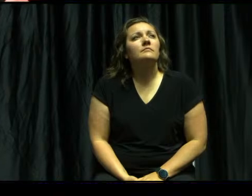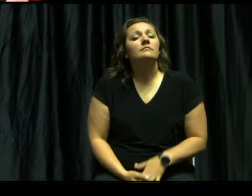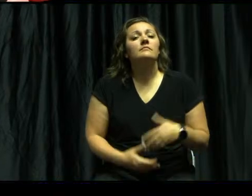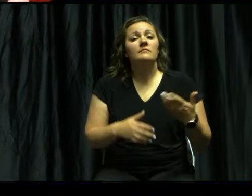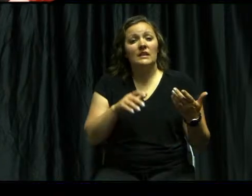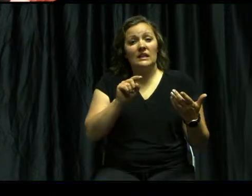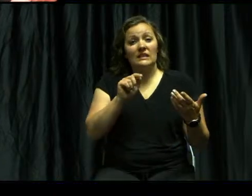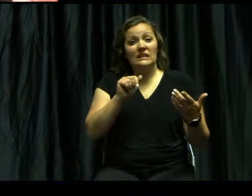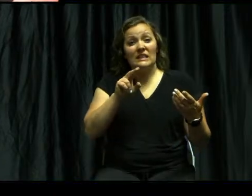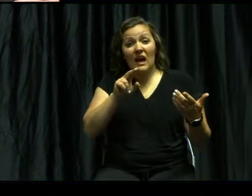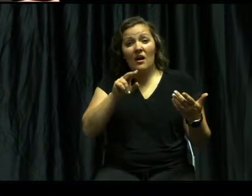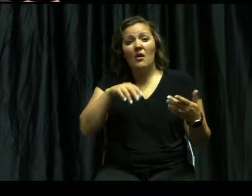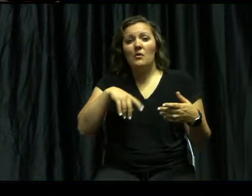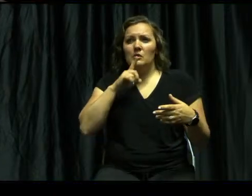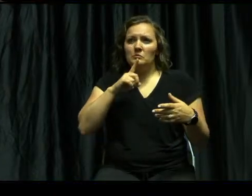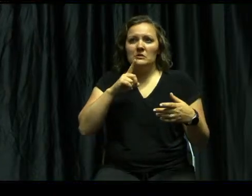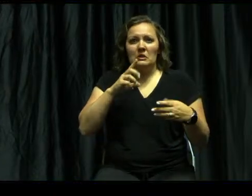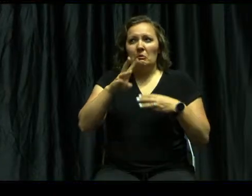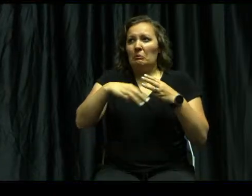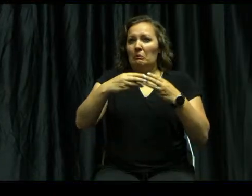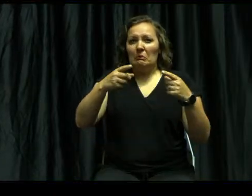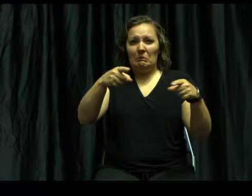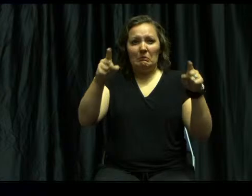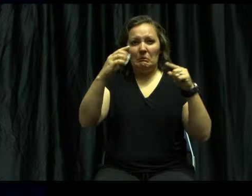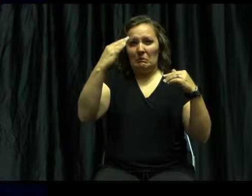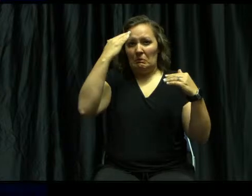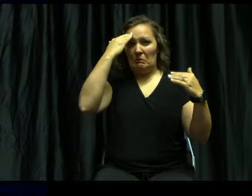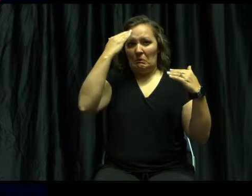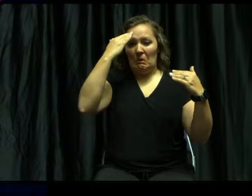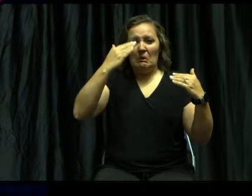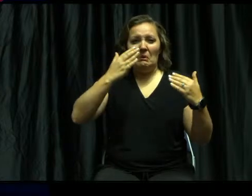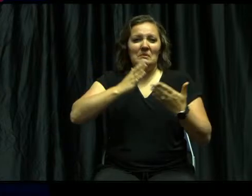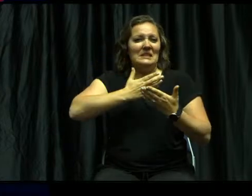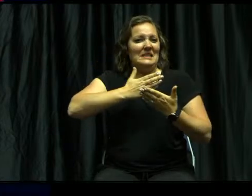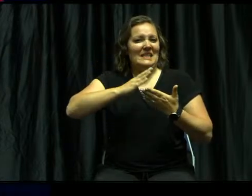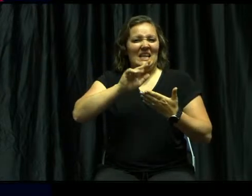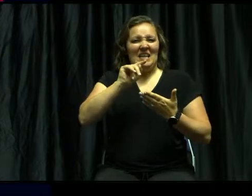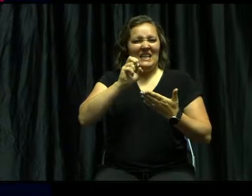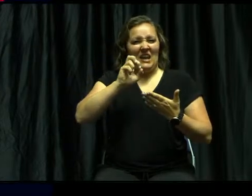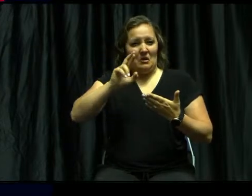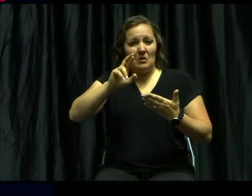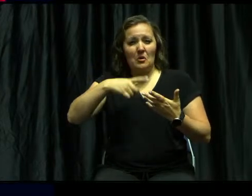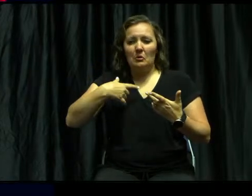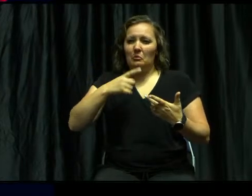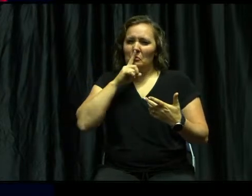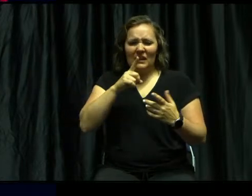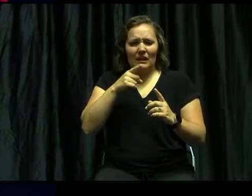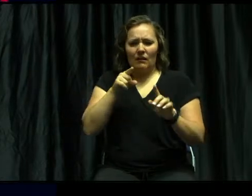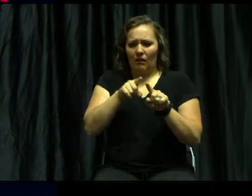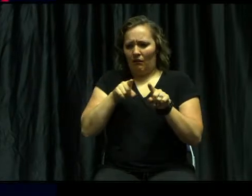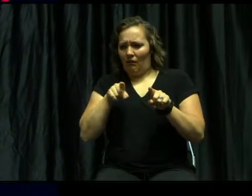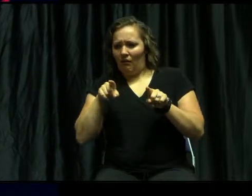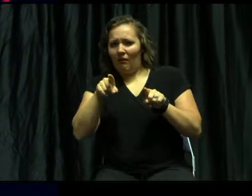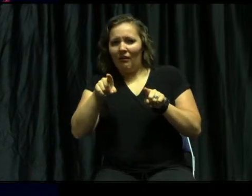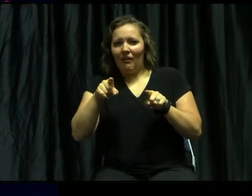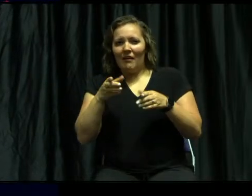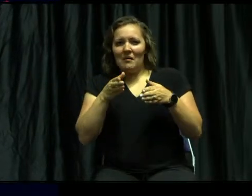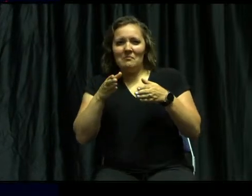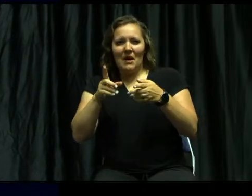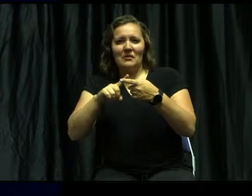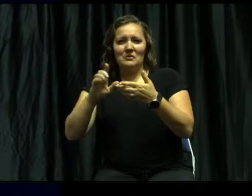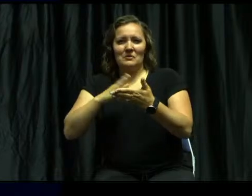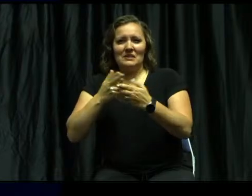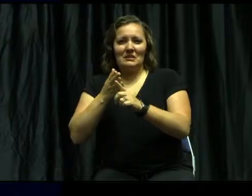Tau Pupua is a world-renowned operatic tenor whose unconventional path to a singing career included a detour through